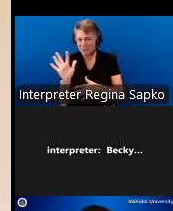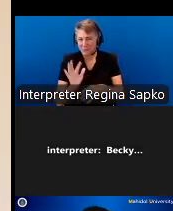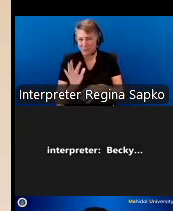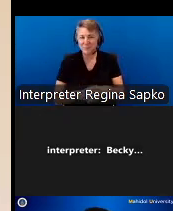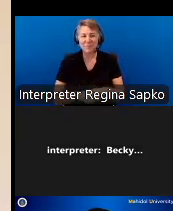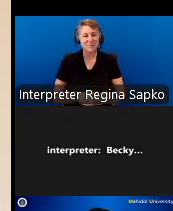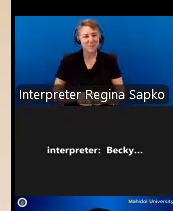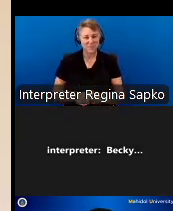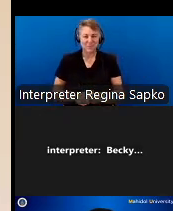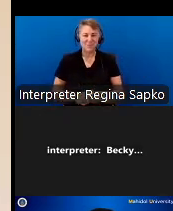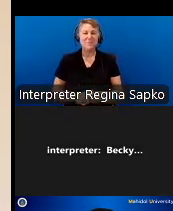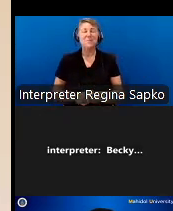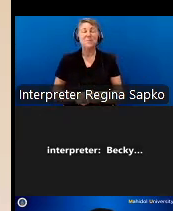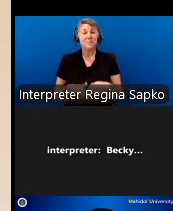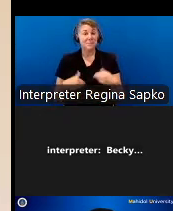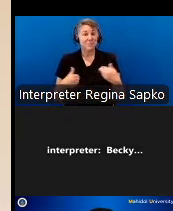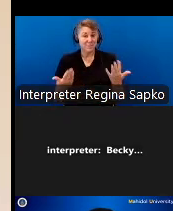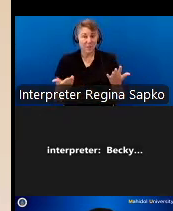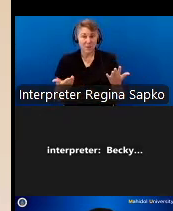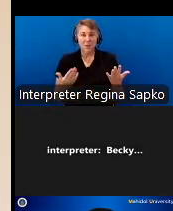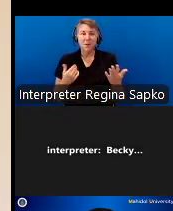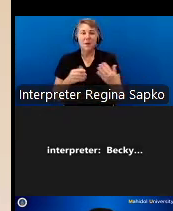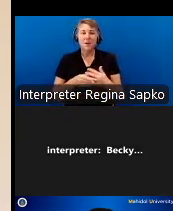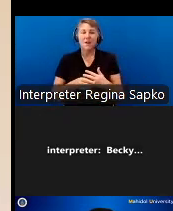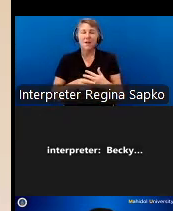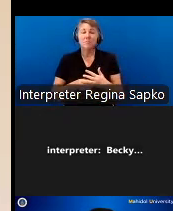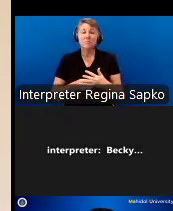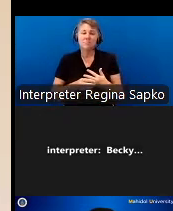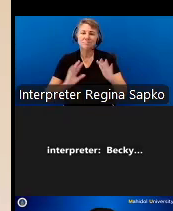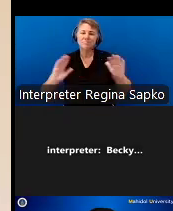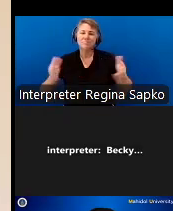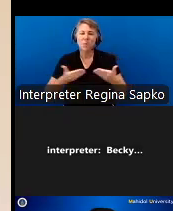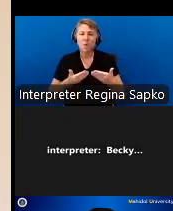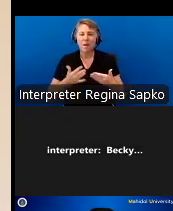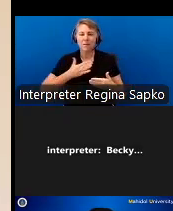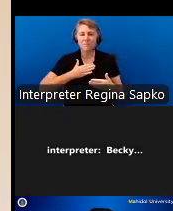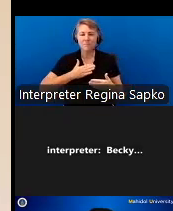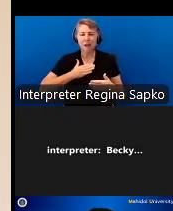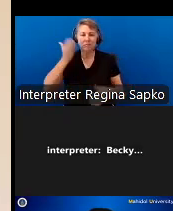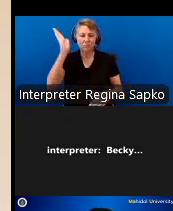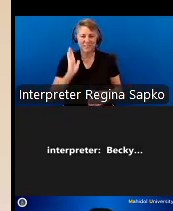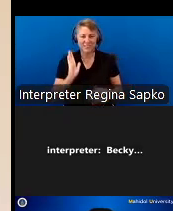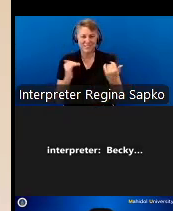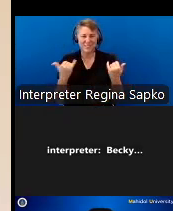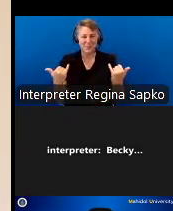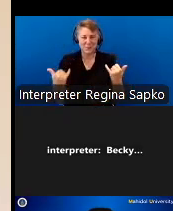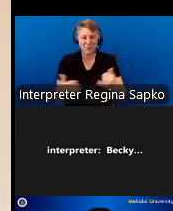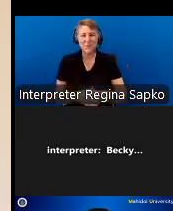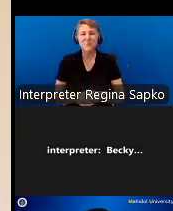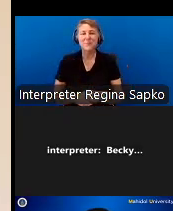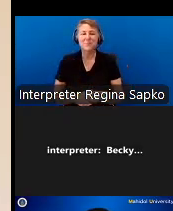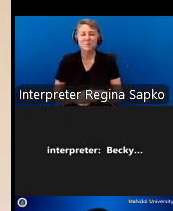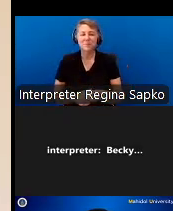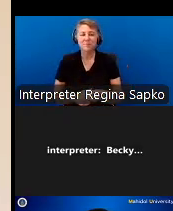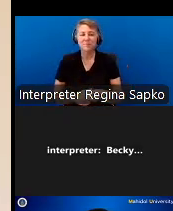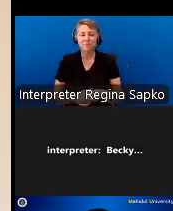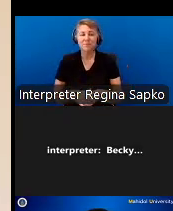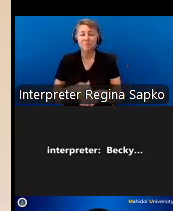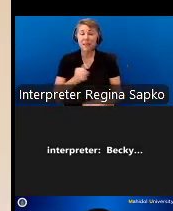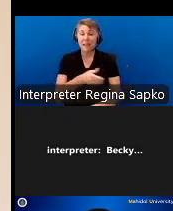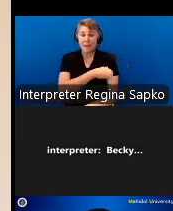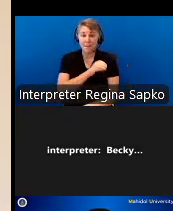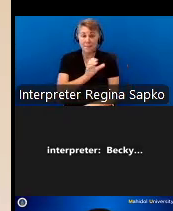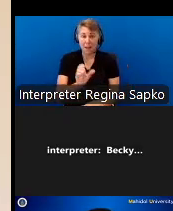Yeah. So, and welcome to my presentation today. Is the namely empowering person